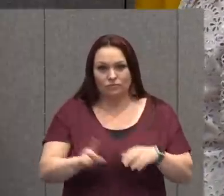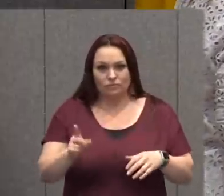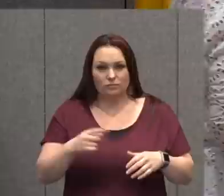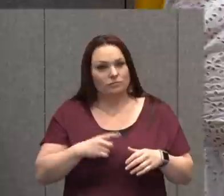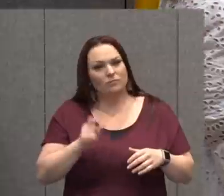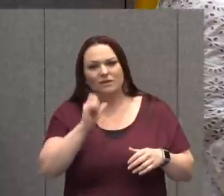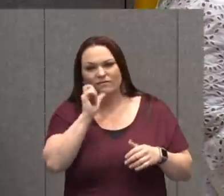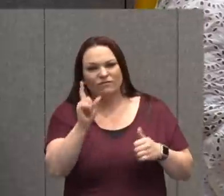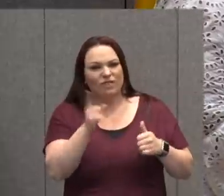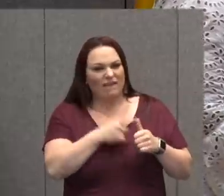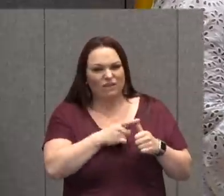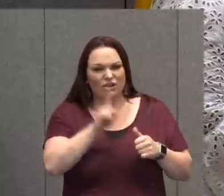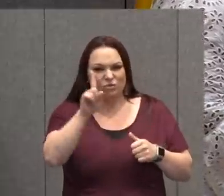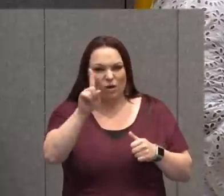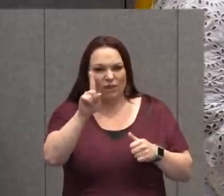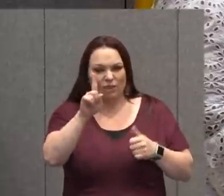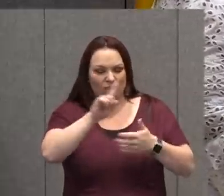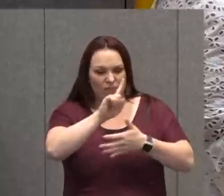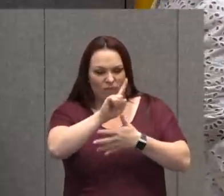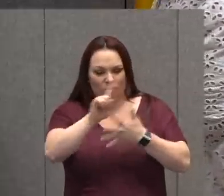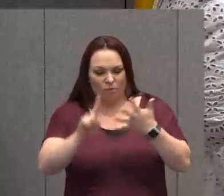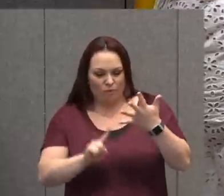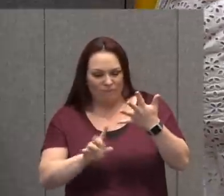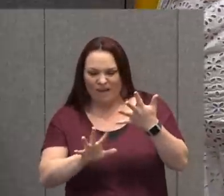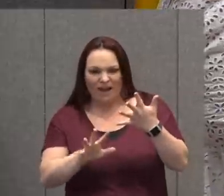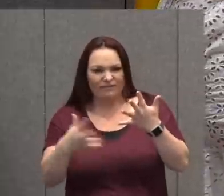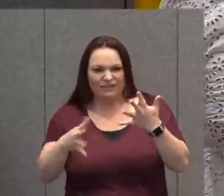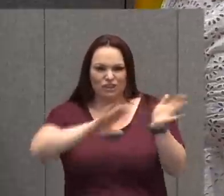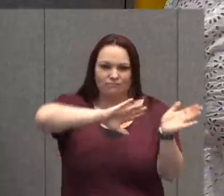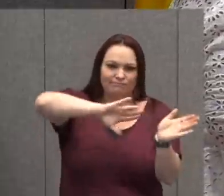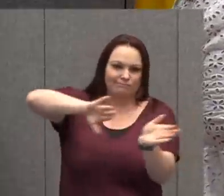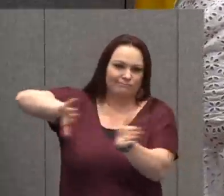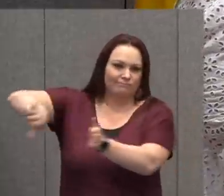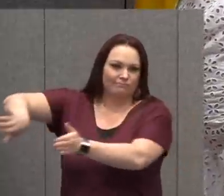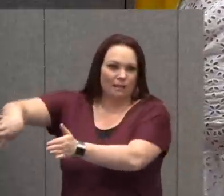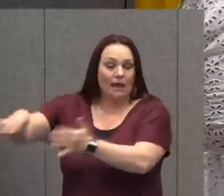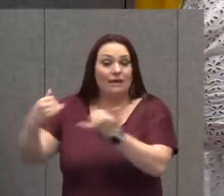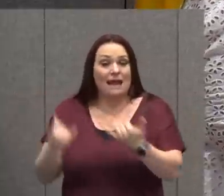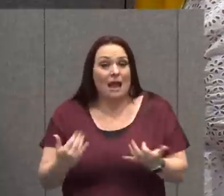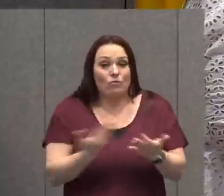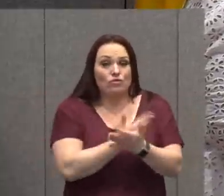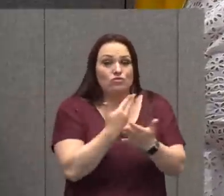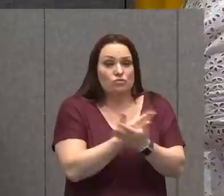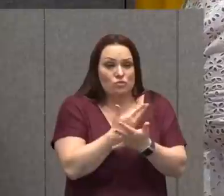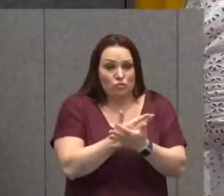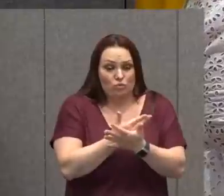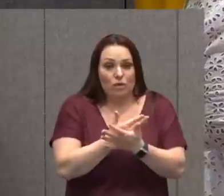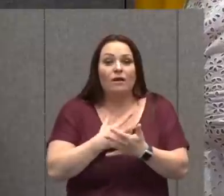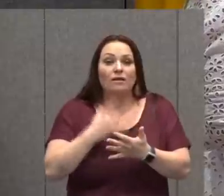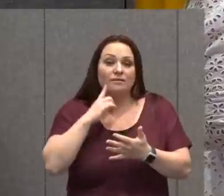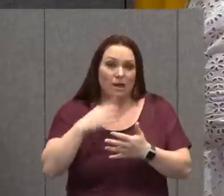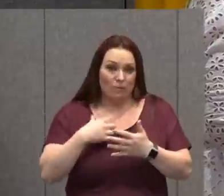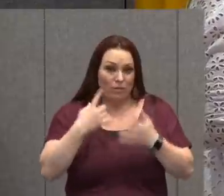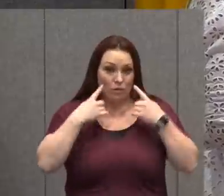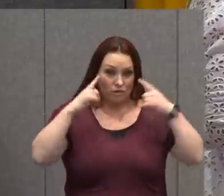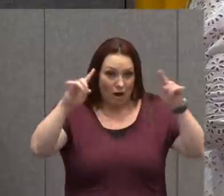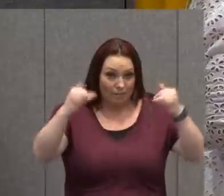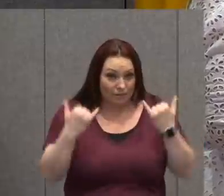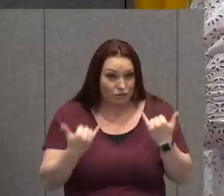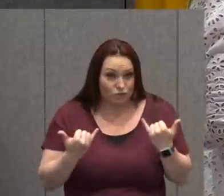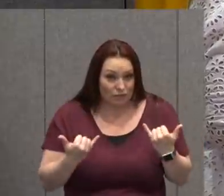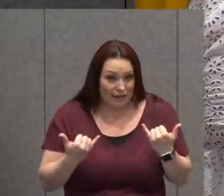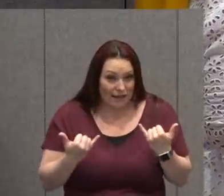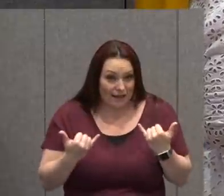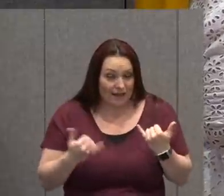first 5 points. We already did that. I have added some new things that are the things that we need to get accomplished